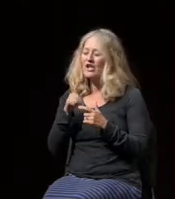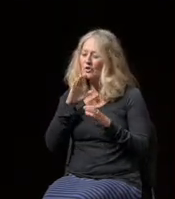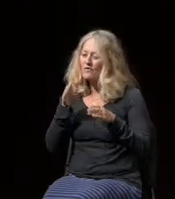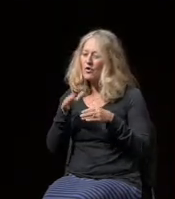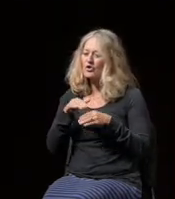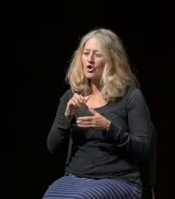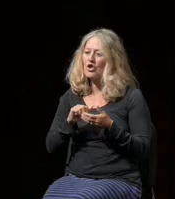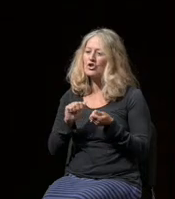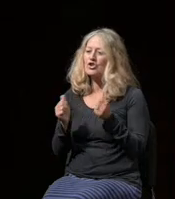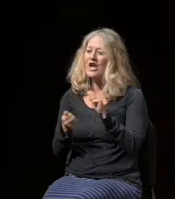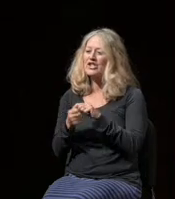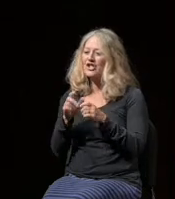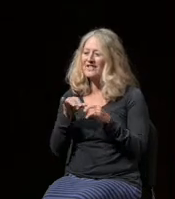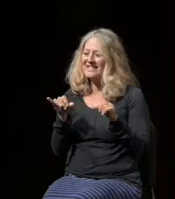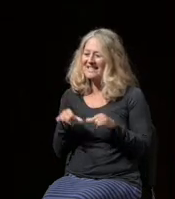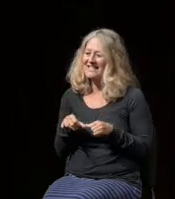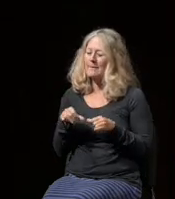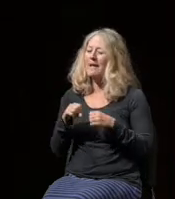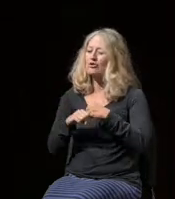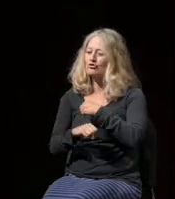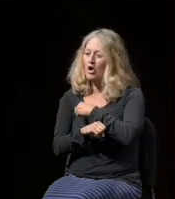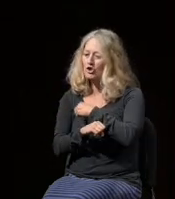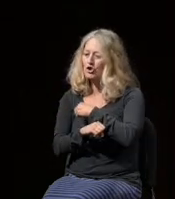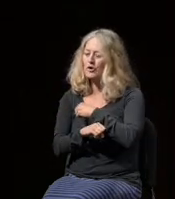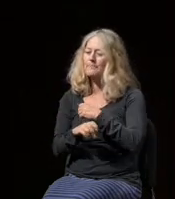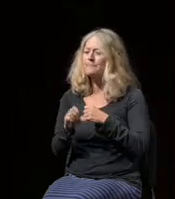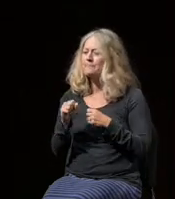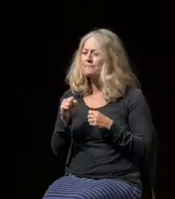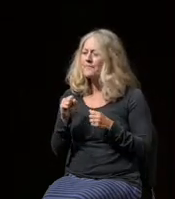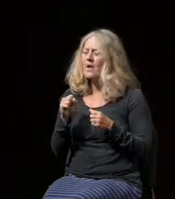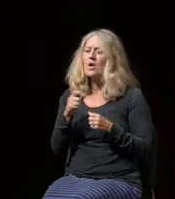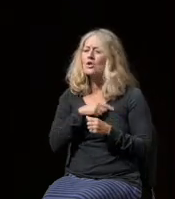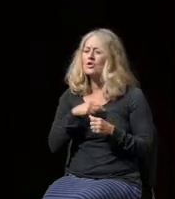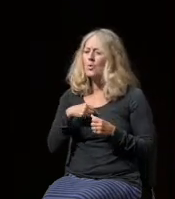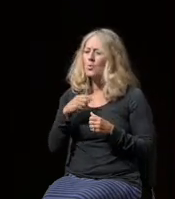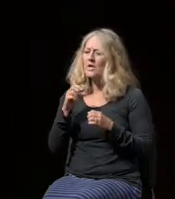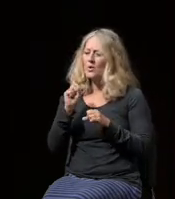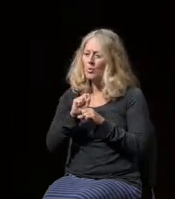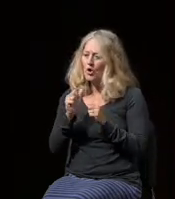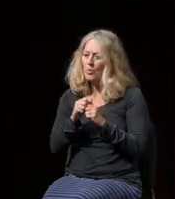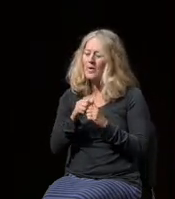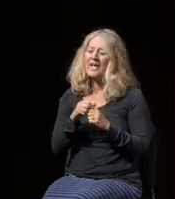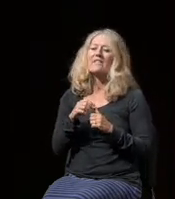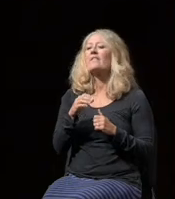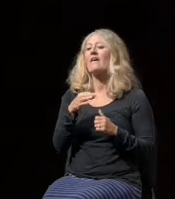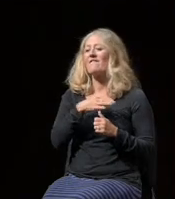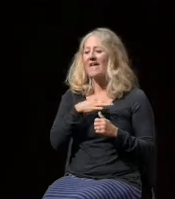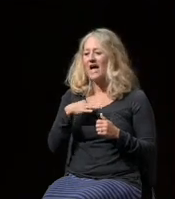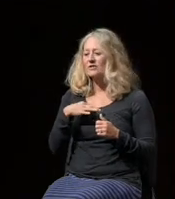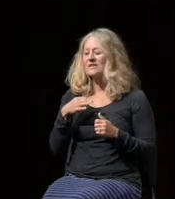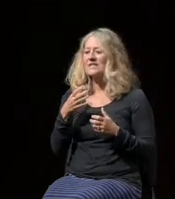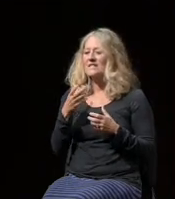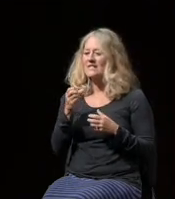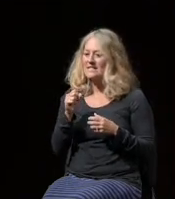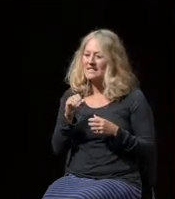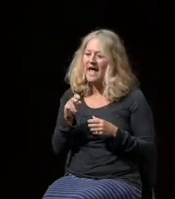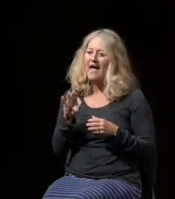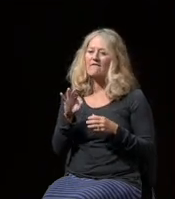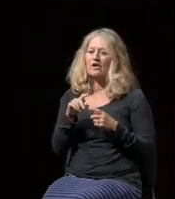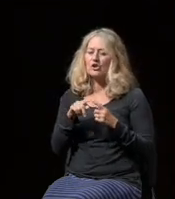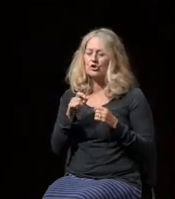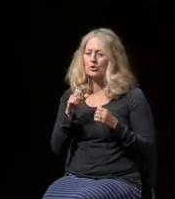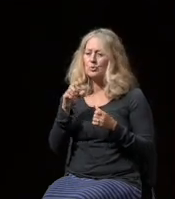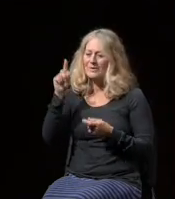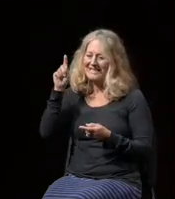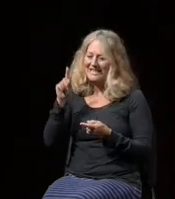changing those systems and those structures. And so a lot of times when we're working with faculty and staff and say, well, what are we doing in order to decrease those